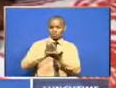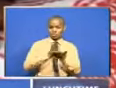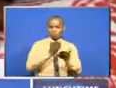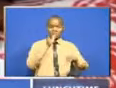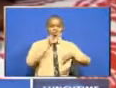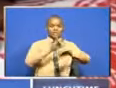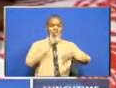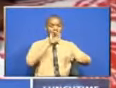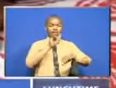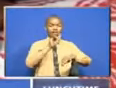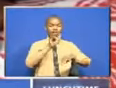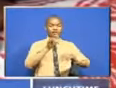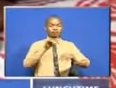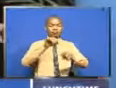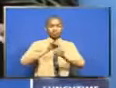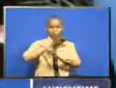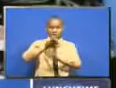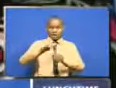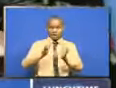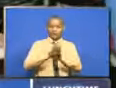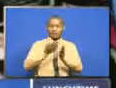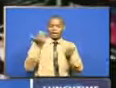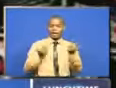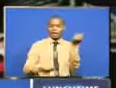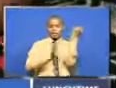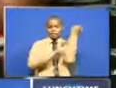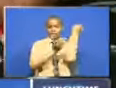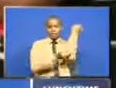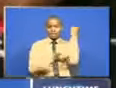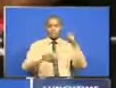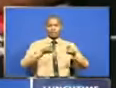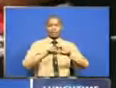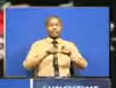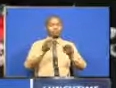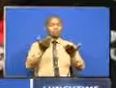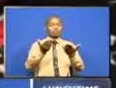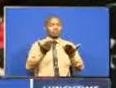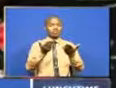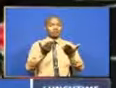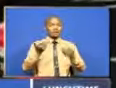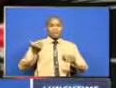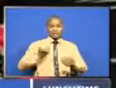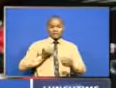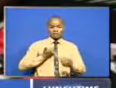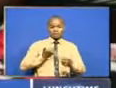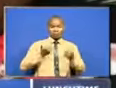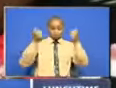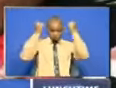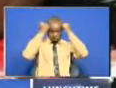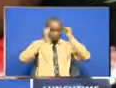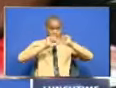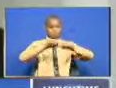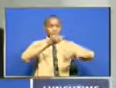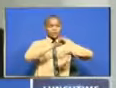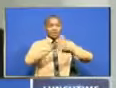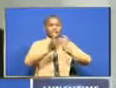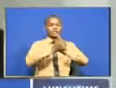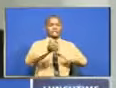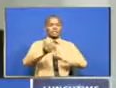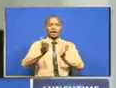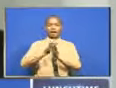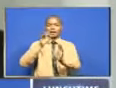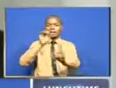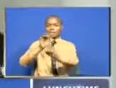of COVID-19 and provide platforms for the school-going teenagers to acquire skills from mentorship programs. For